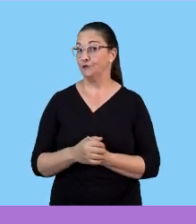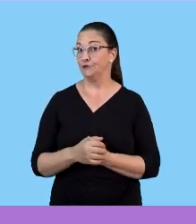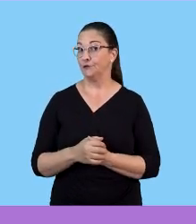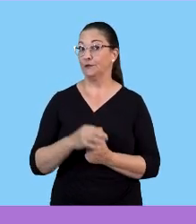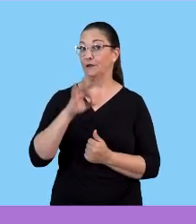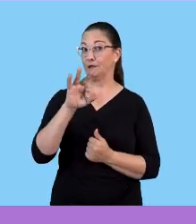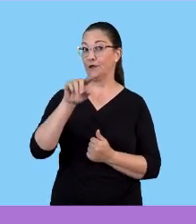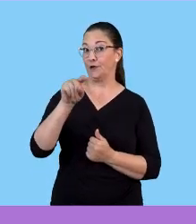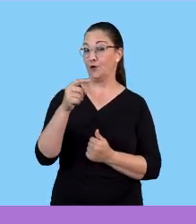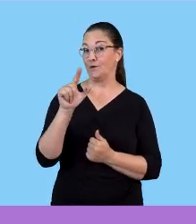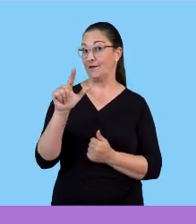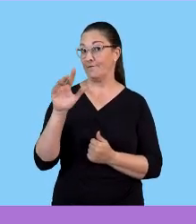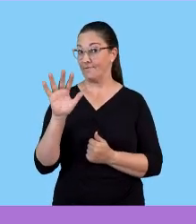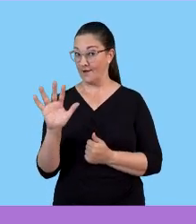me